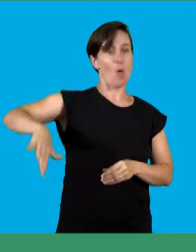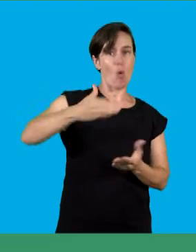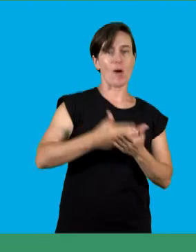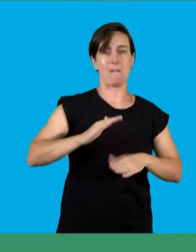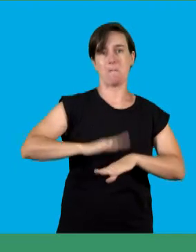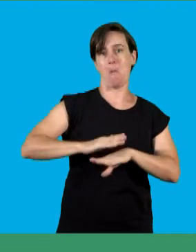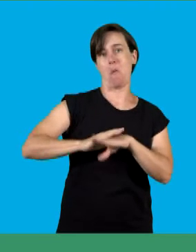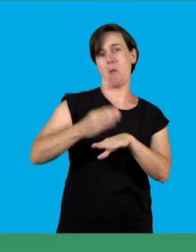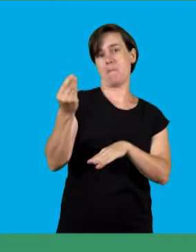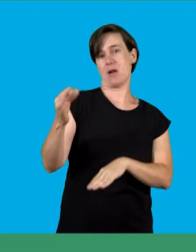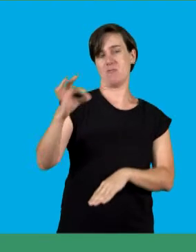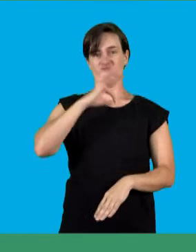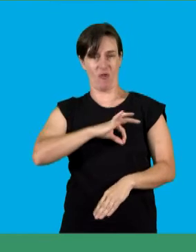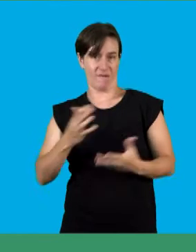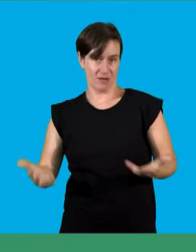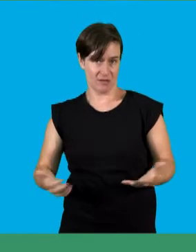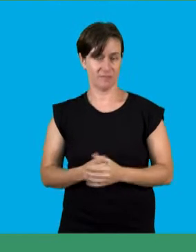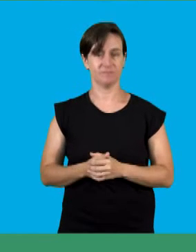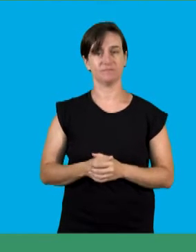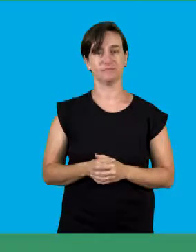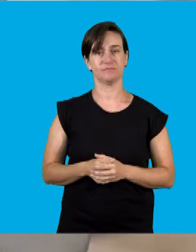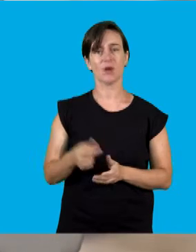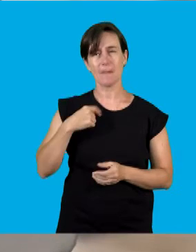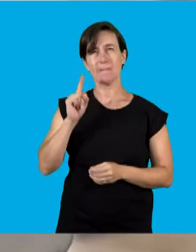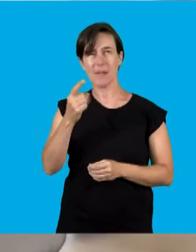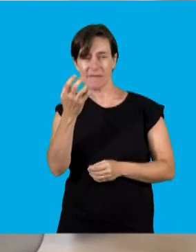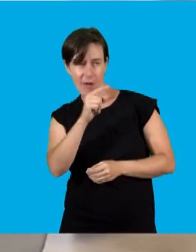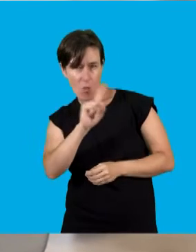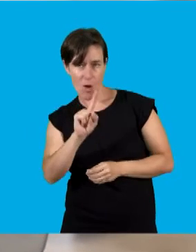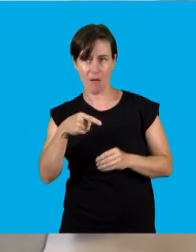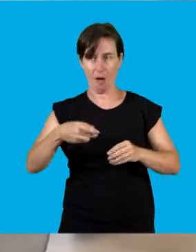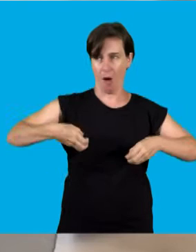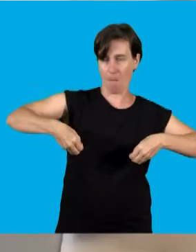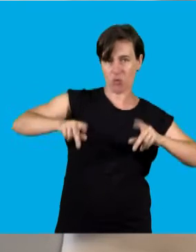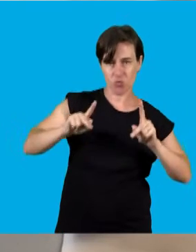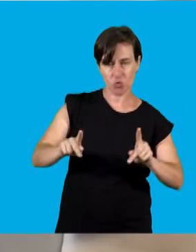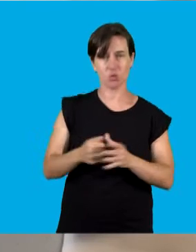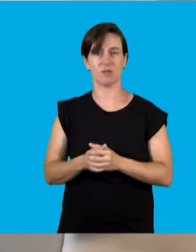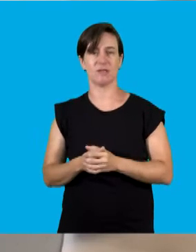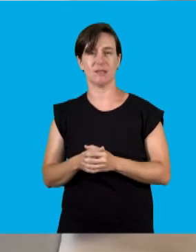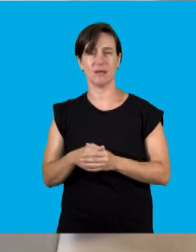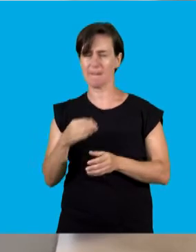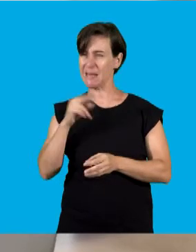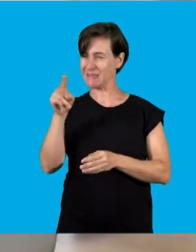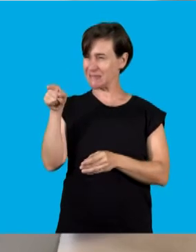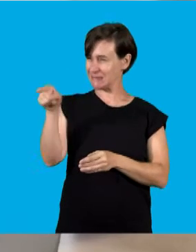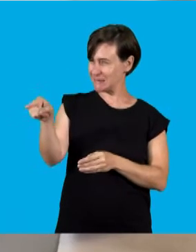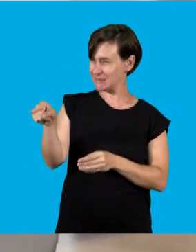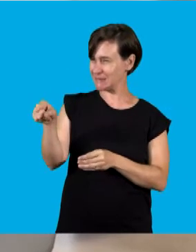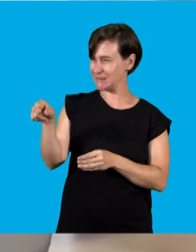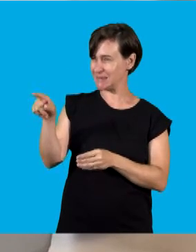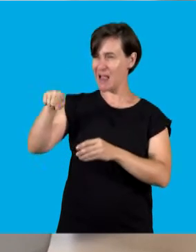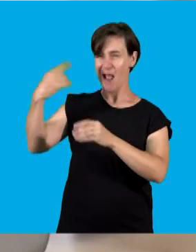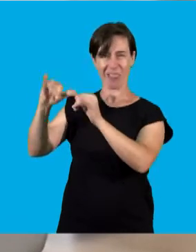not everyone, but when you have a business, you need to find an opportunity. Find a business opportunity, find the gap,